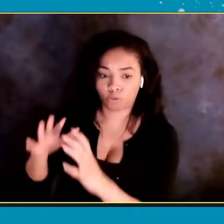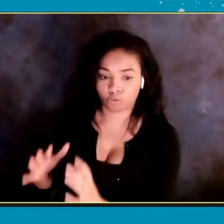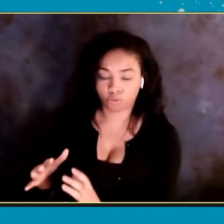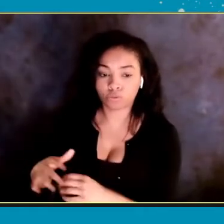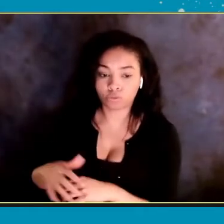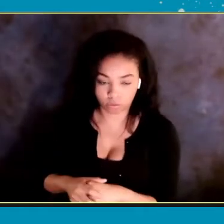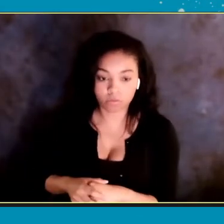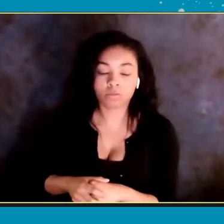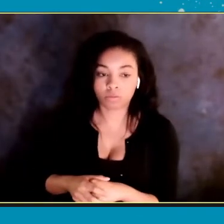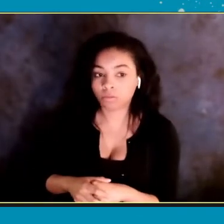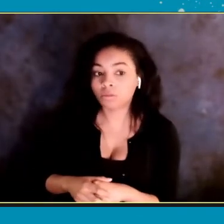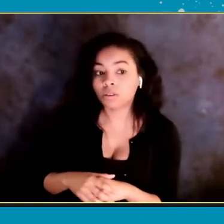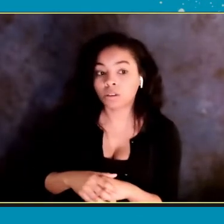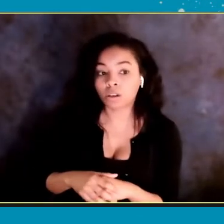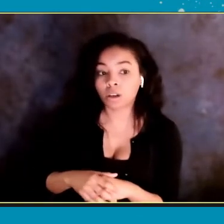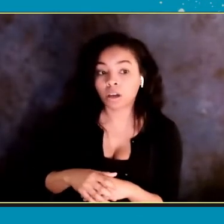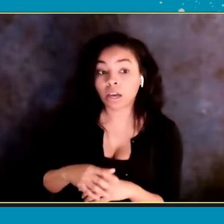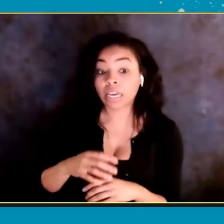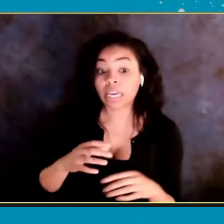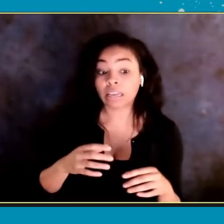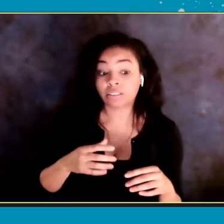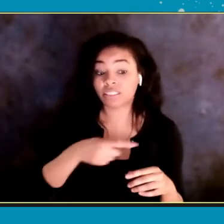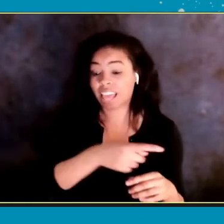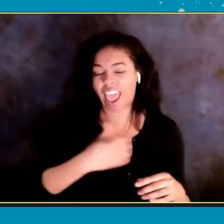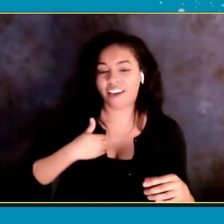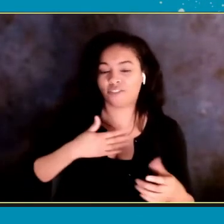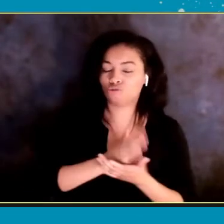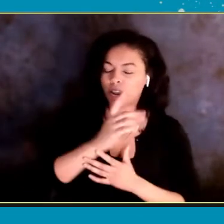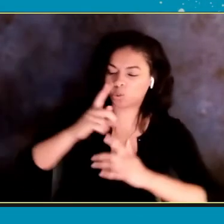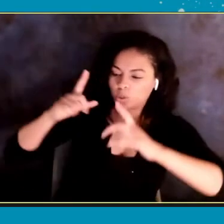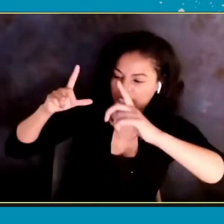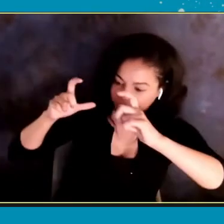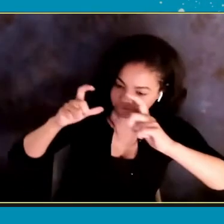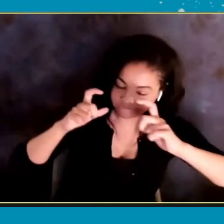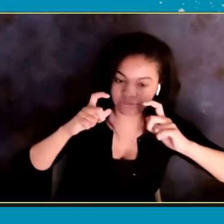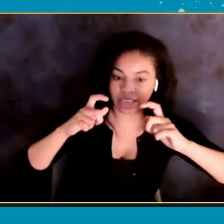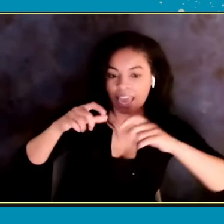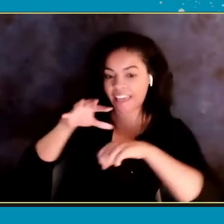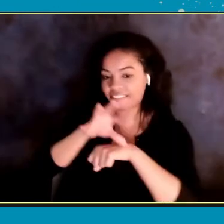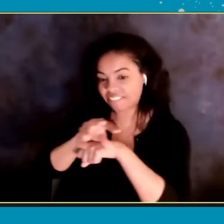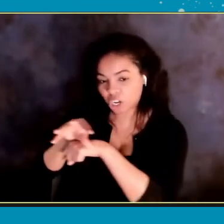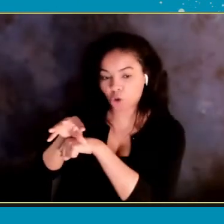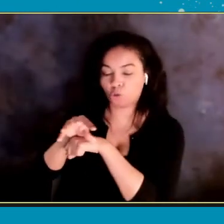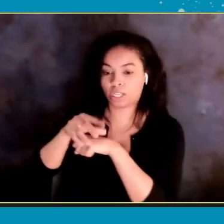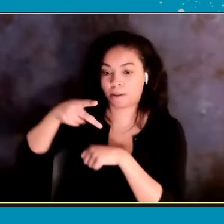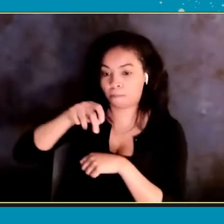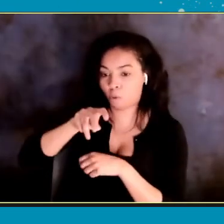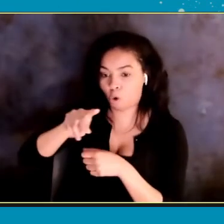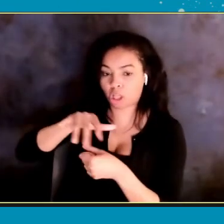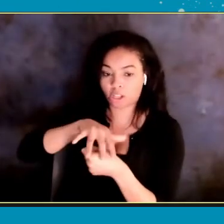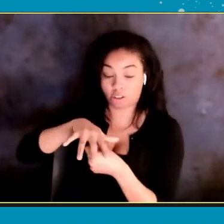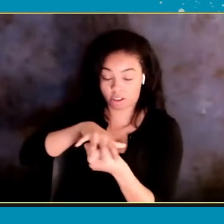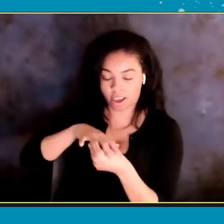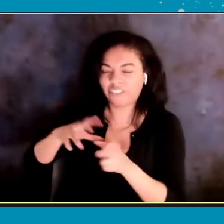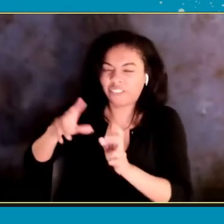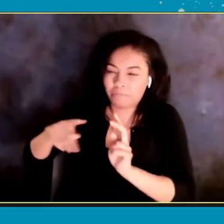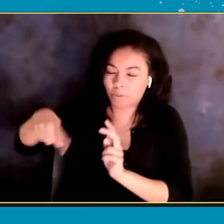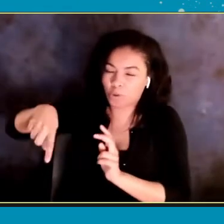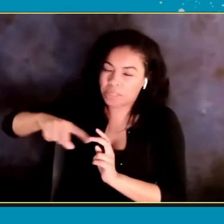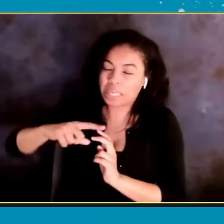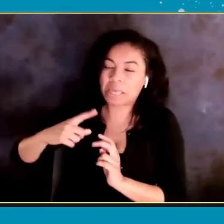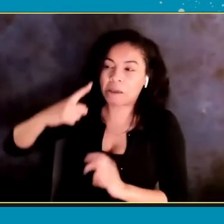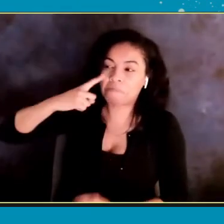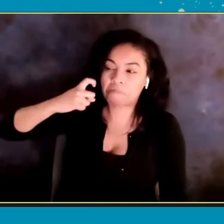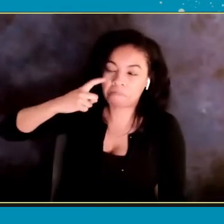not by giving them the right to take photographs and videos in polling locations of people who they perceive to